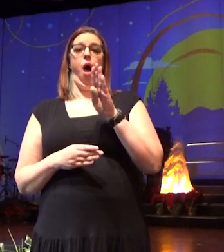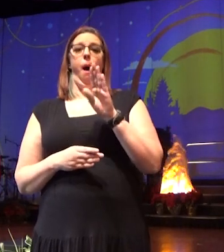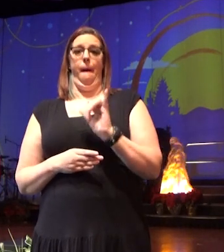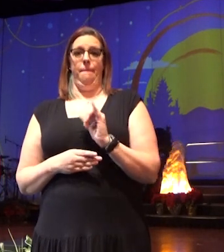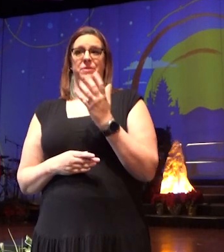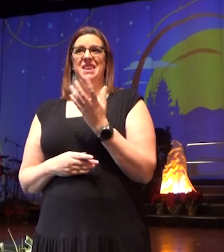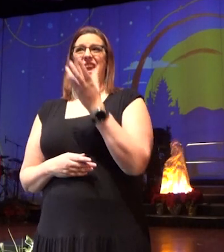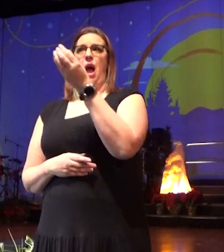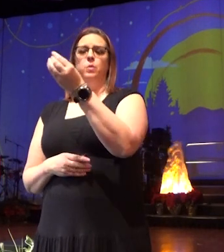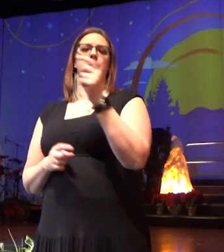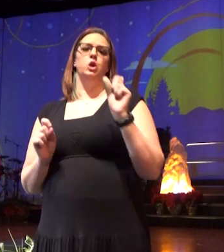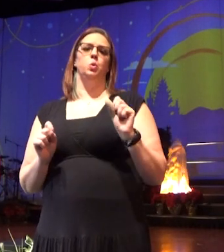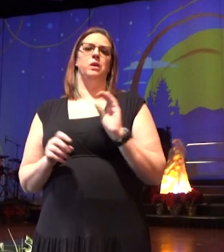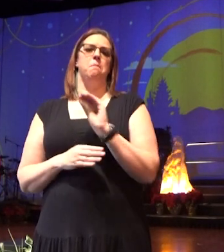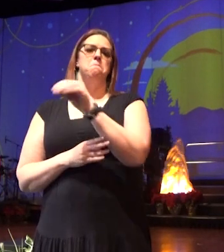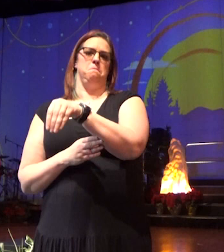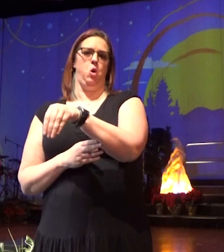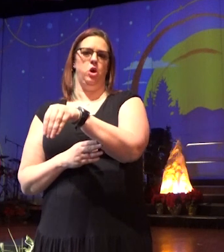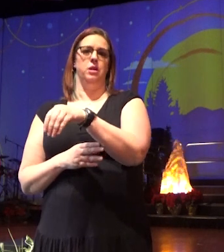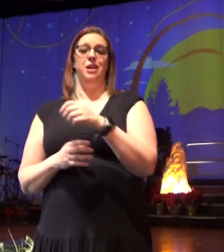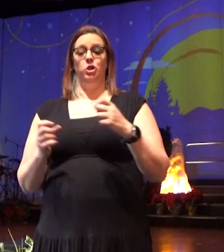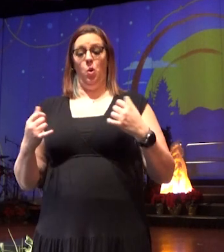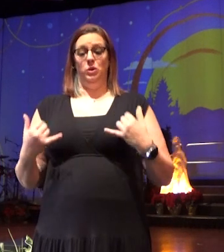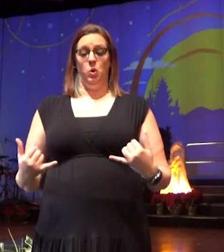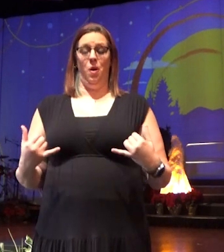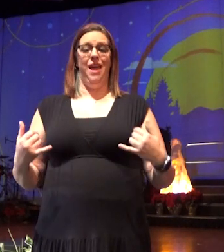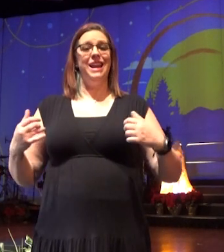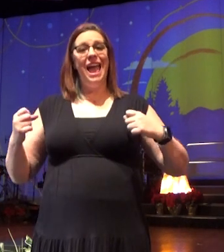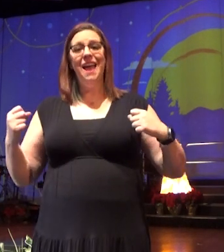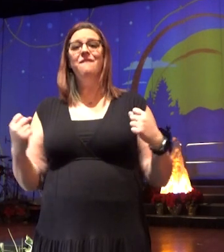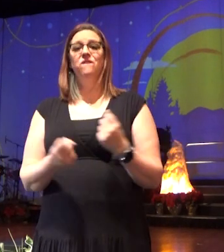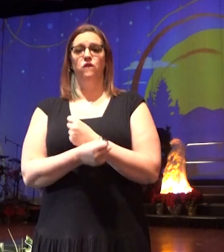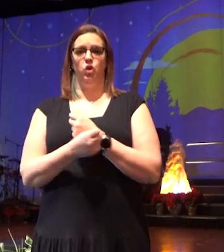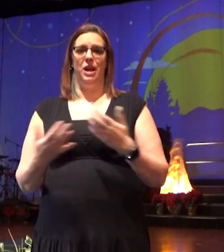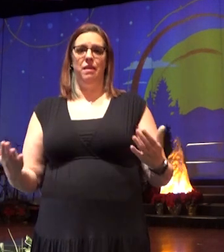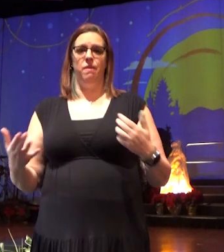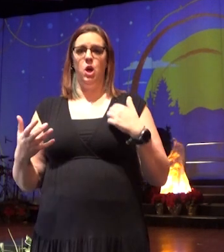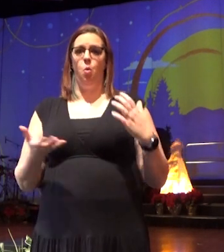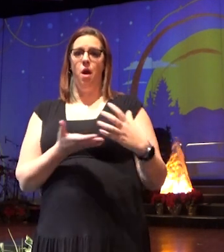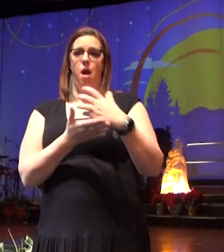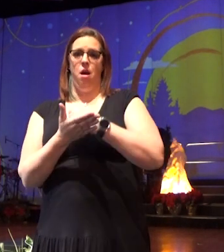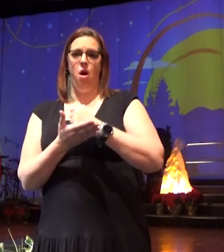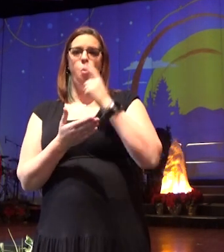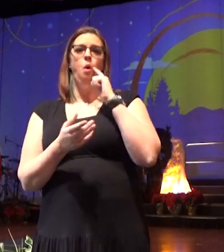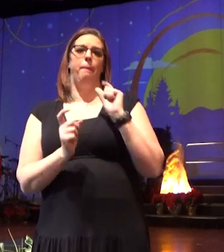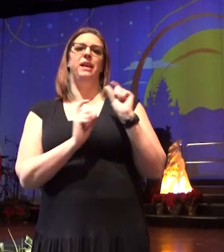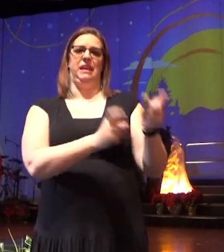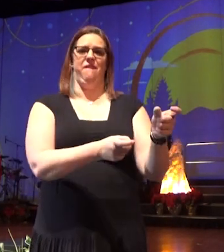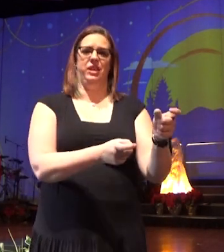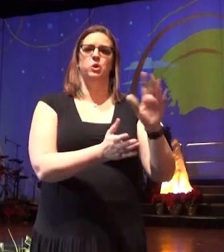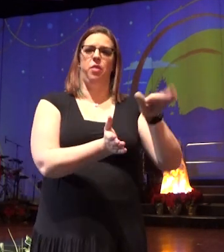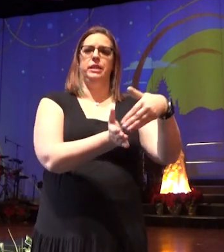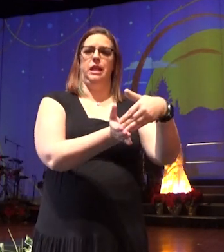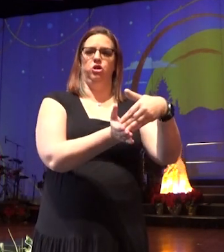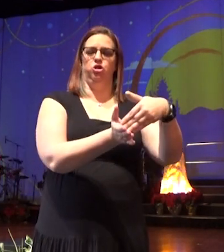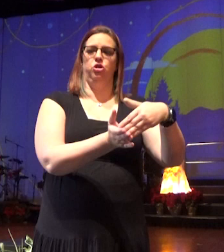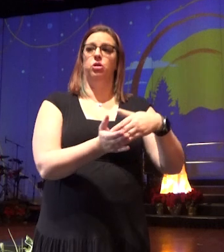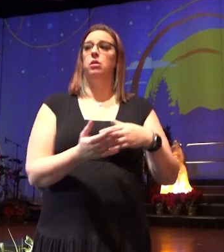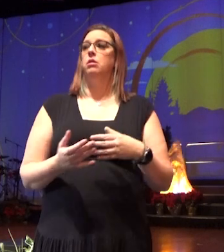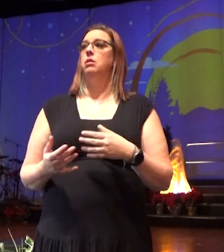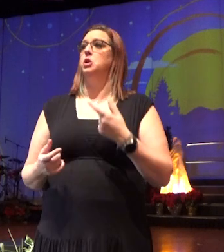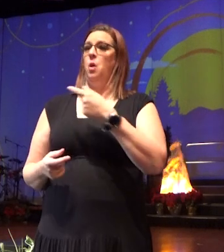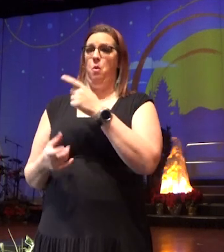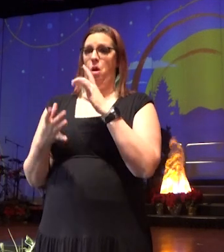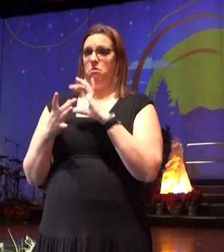everything that we give is given to the Lakota Healing Way Center. And also, I want to just say a